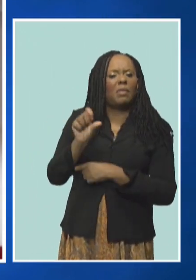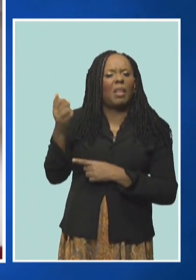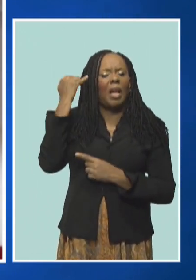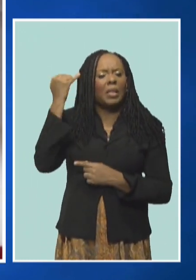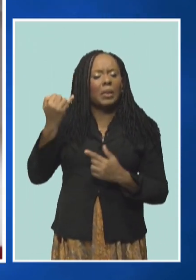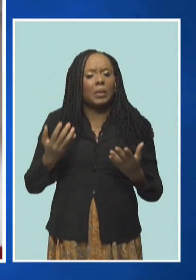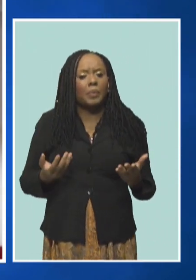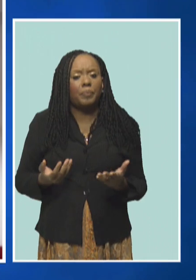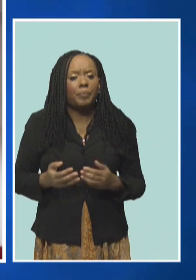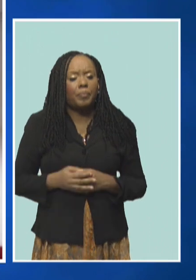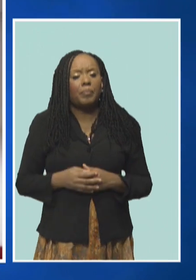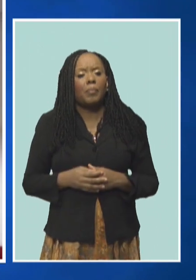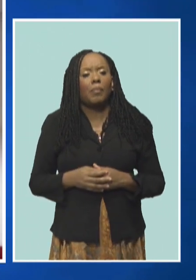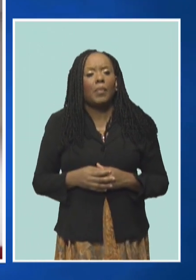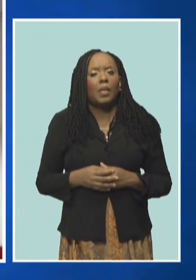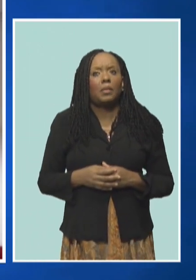is there growing